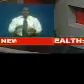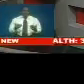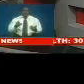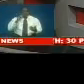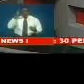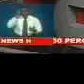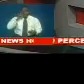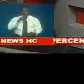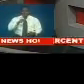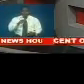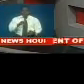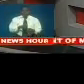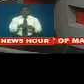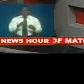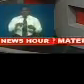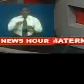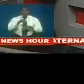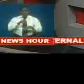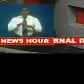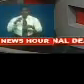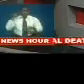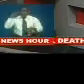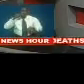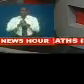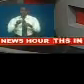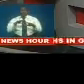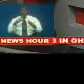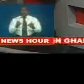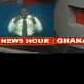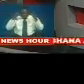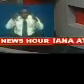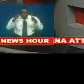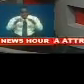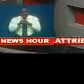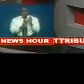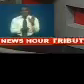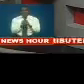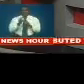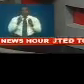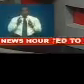Government has directed multinational mining firms operating in Ghana to focus on developing